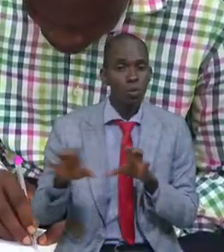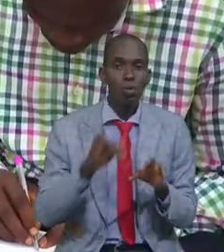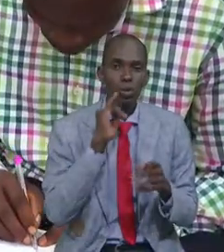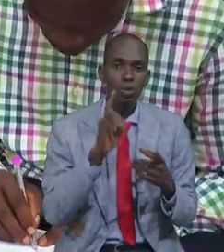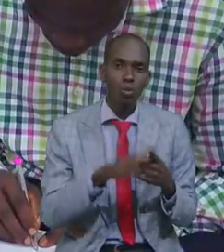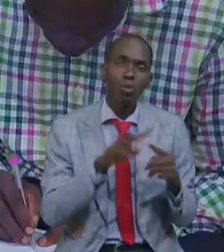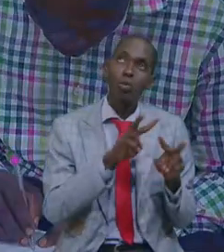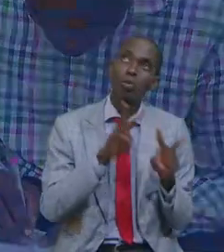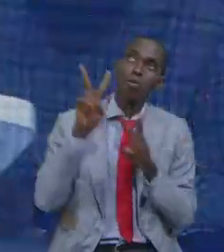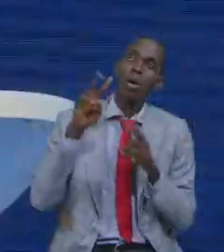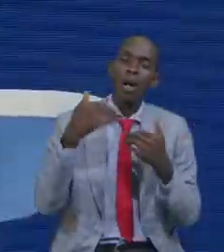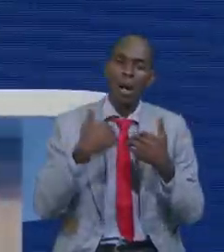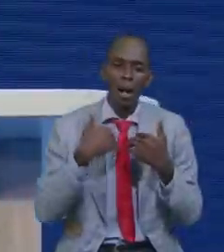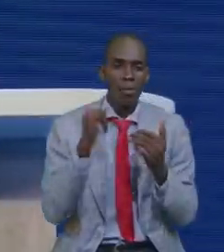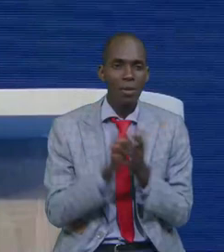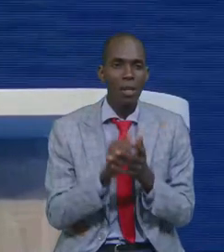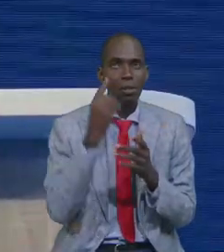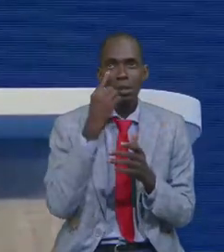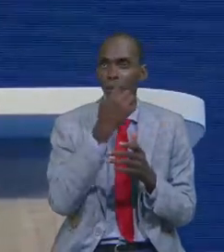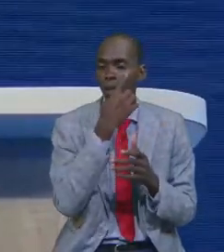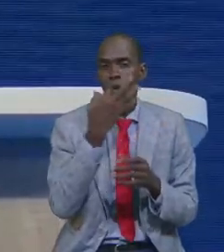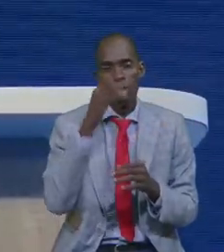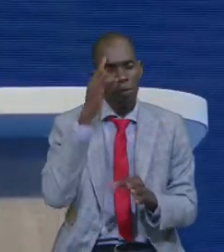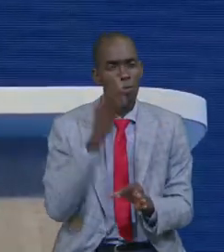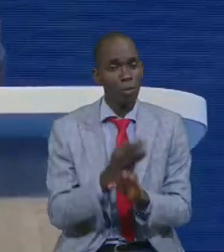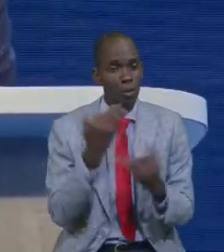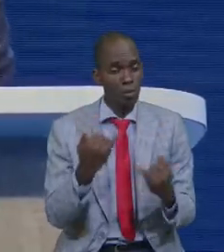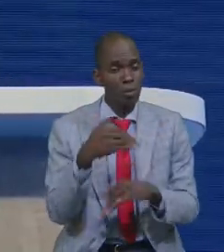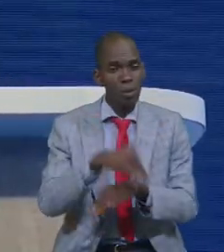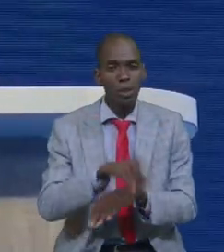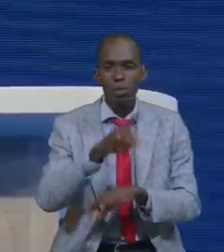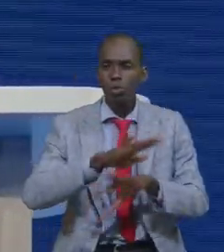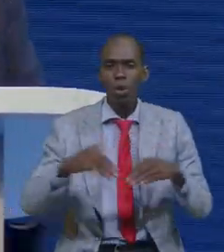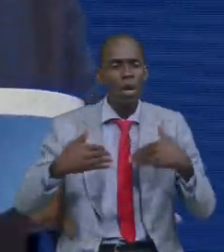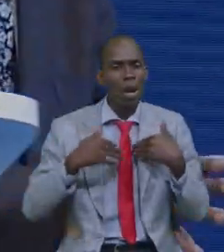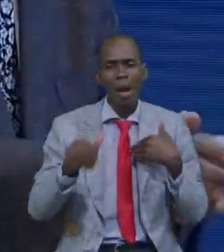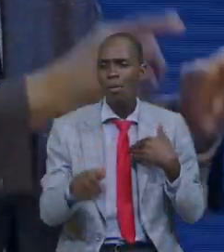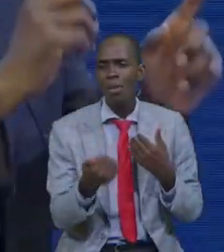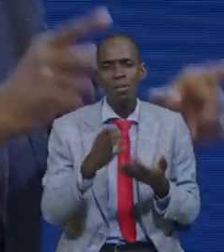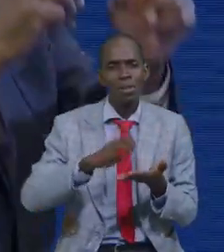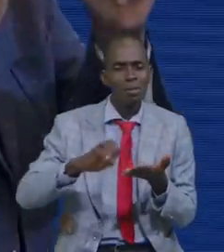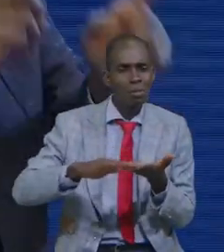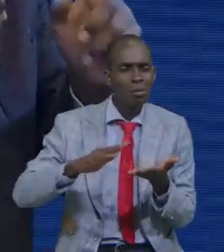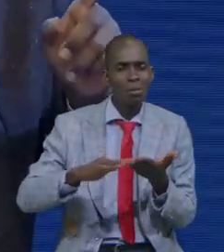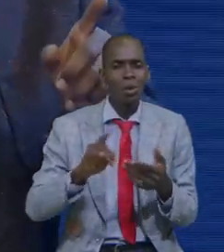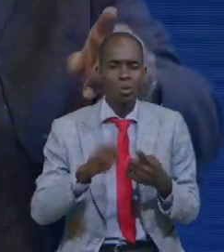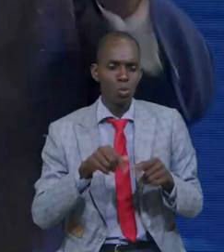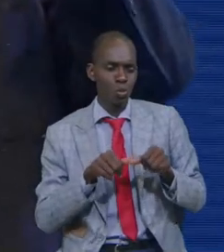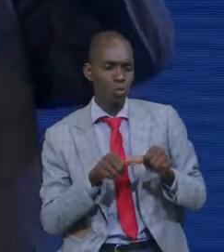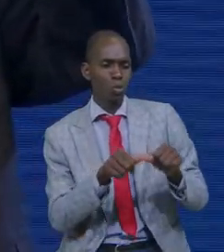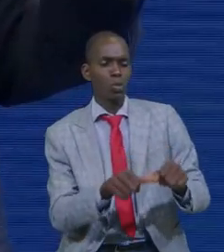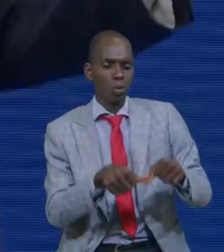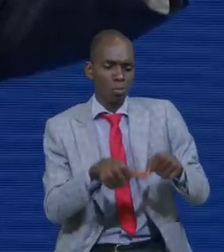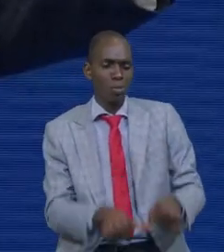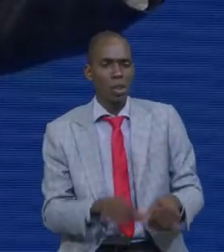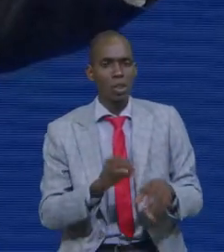the look of faith. From tonight, you don't have any excuse to remain in your problem. All